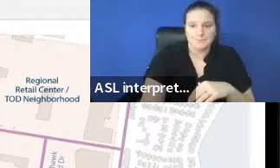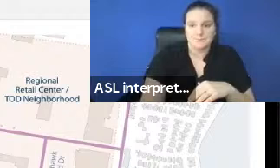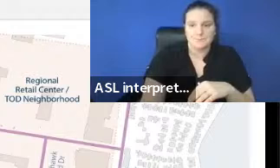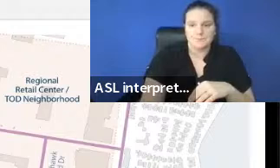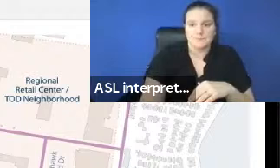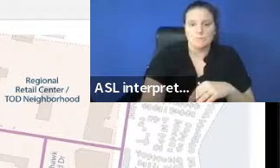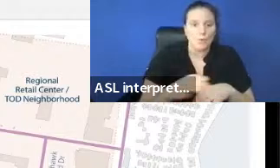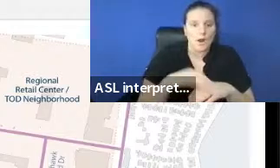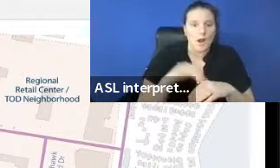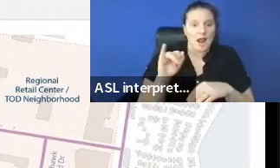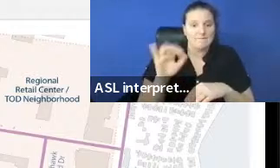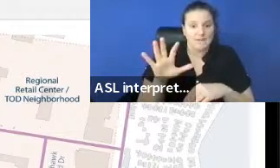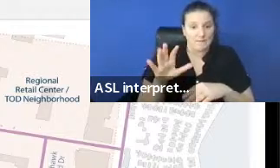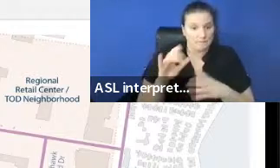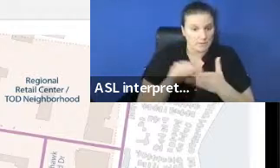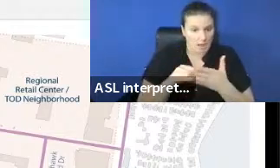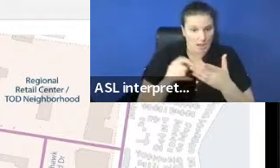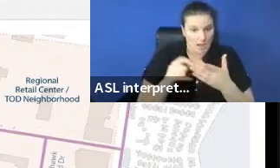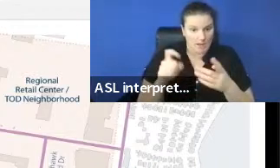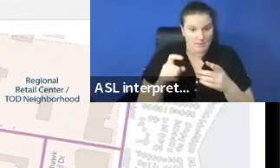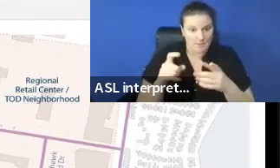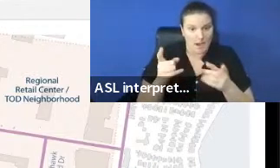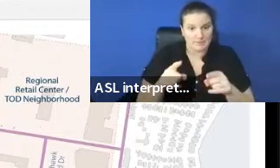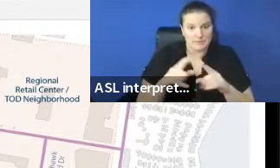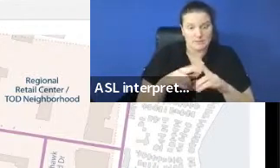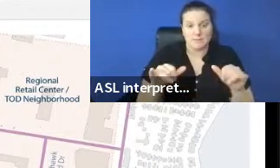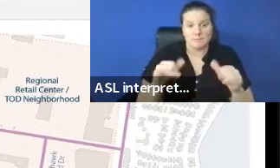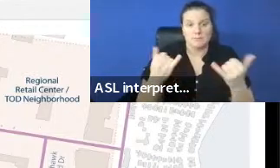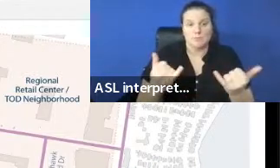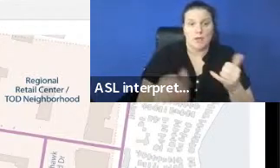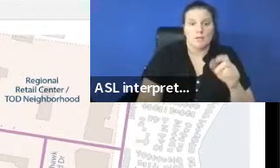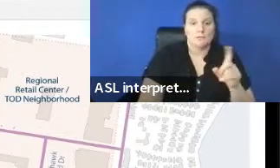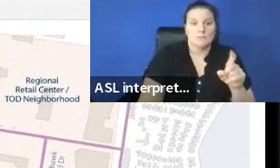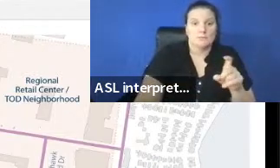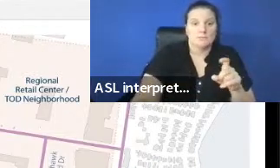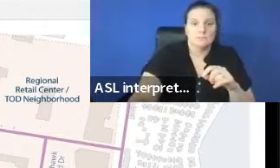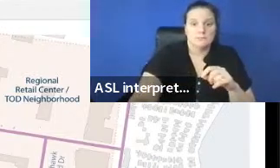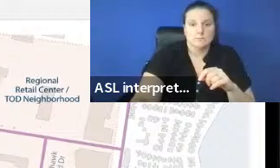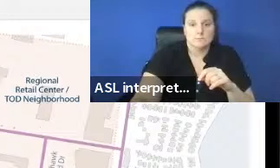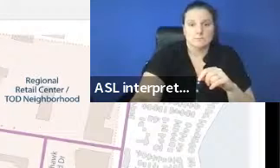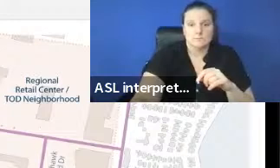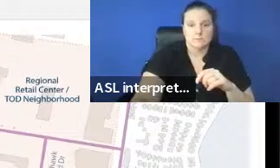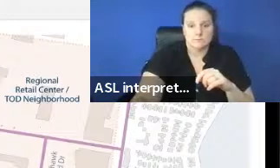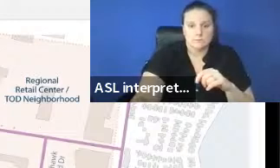I-5. Are those all happening the same way they are today?